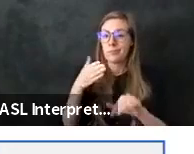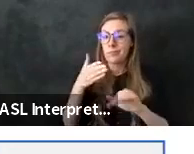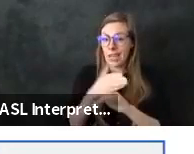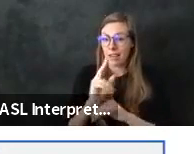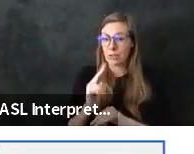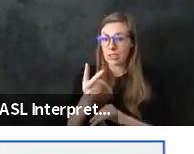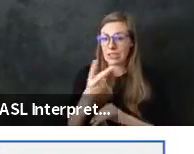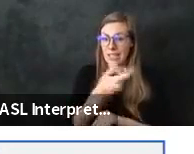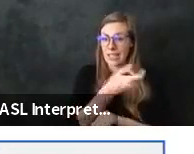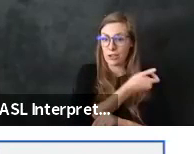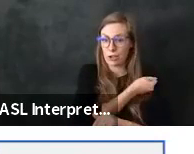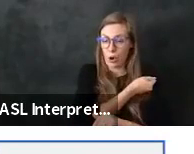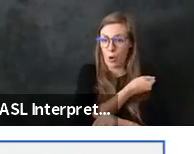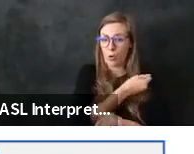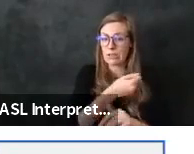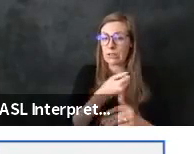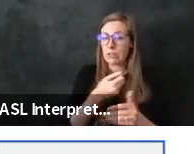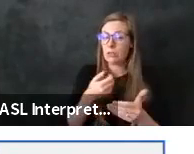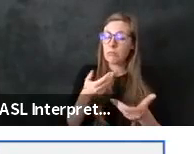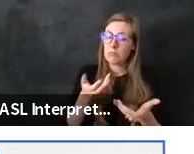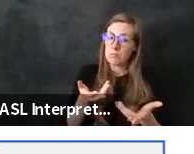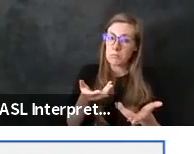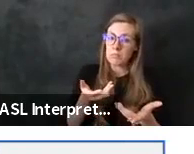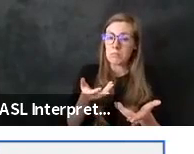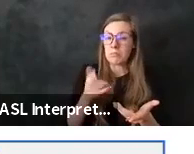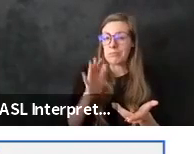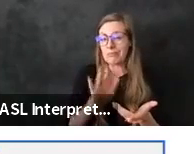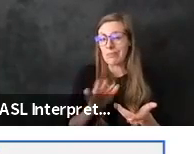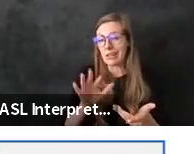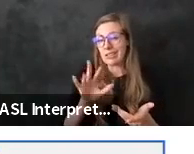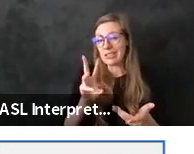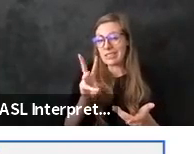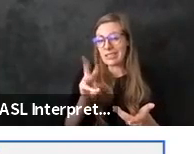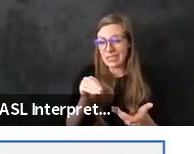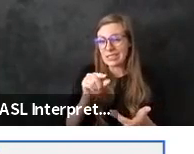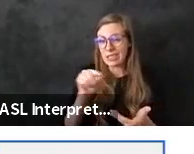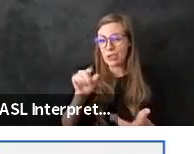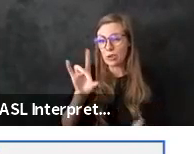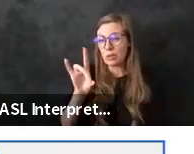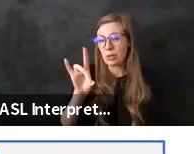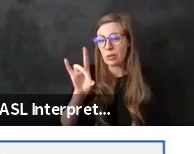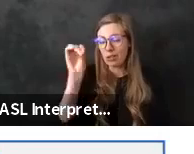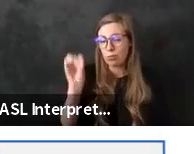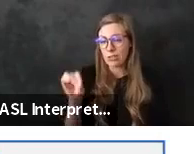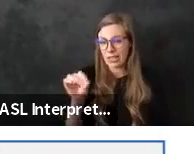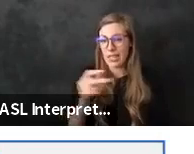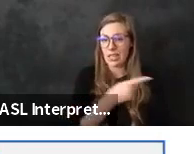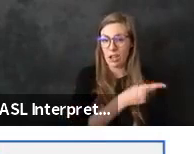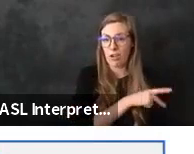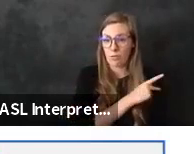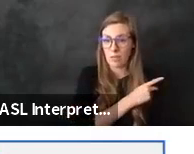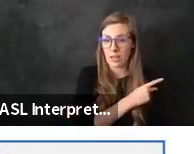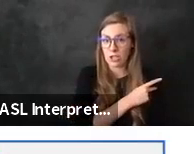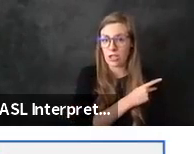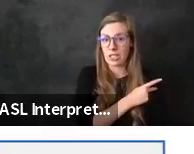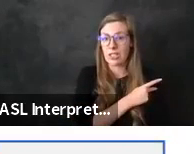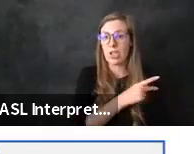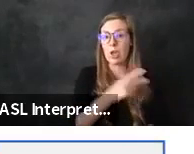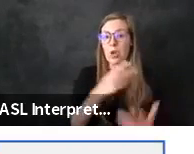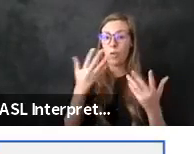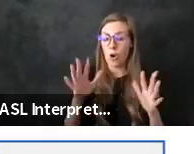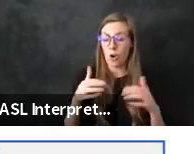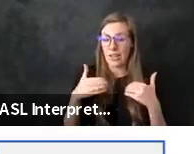dose, a good proportion, somewhere between 60 to 80% of patients who've had a solid organ